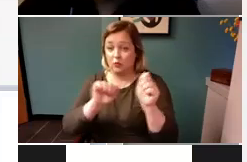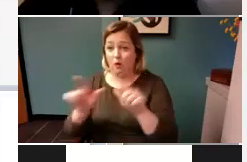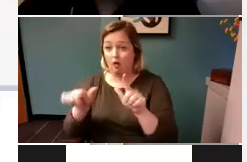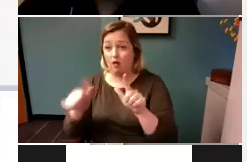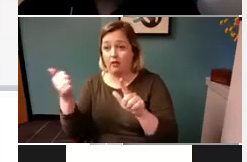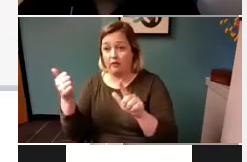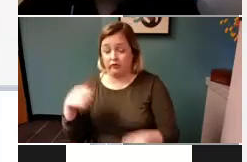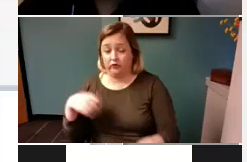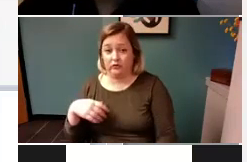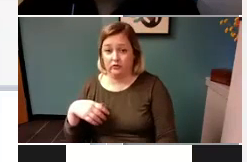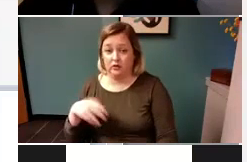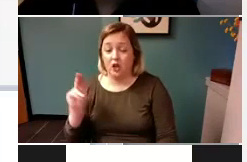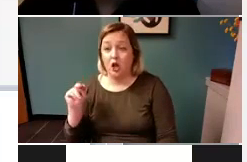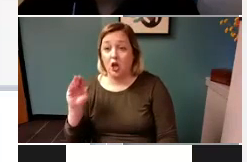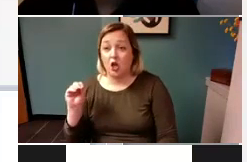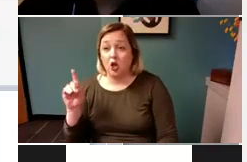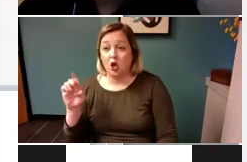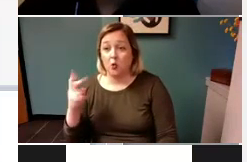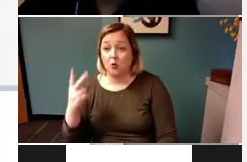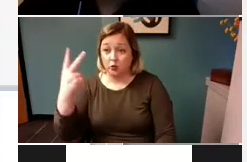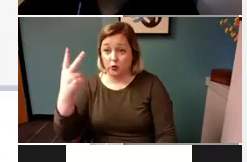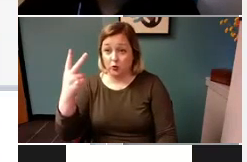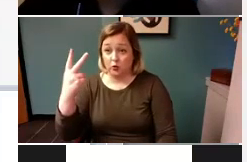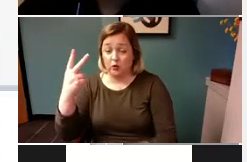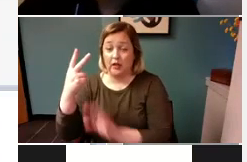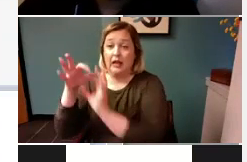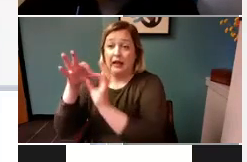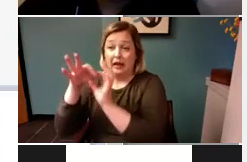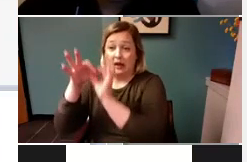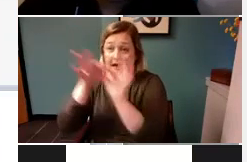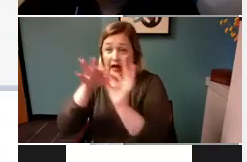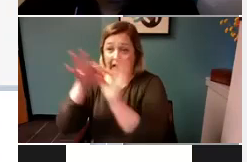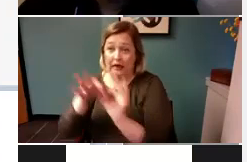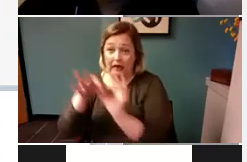And node 2 will be connected to every other node as well. So it is already connected to node